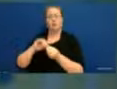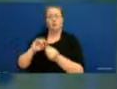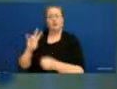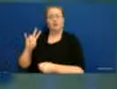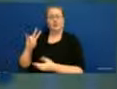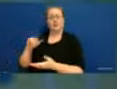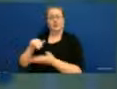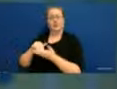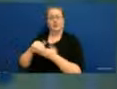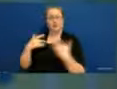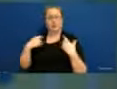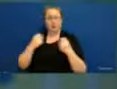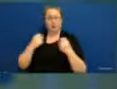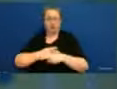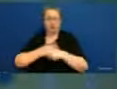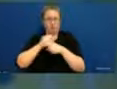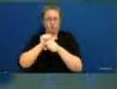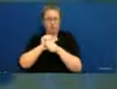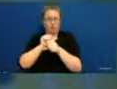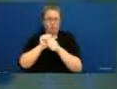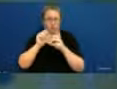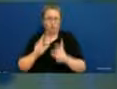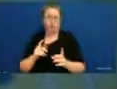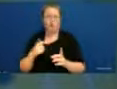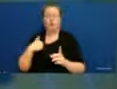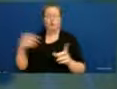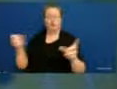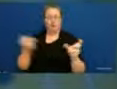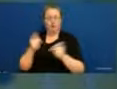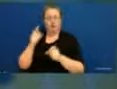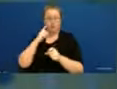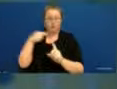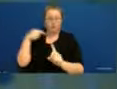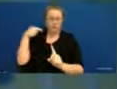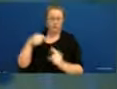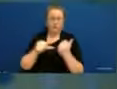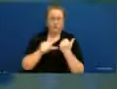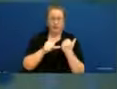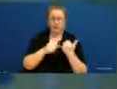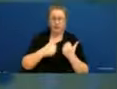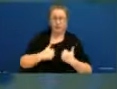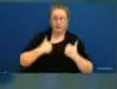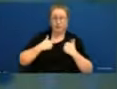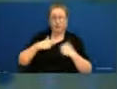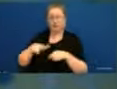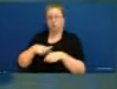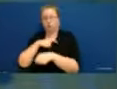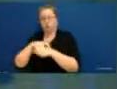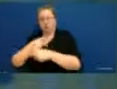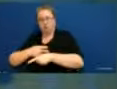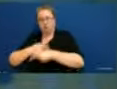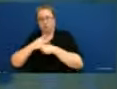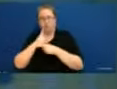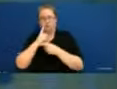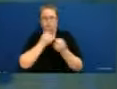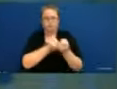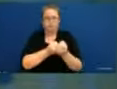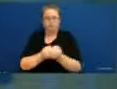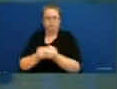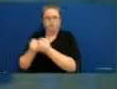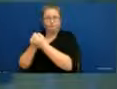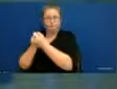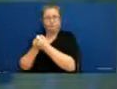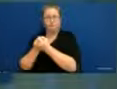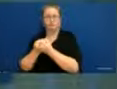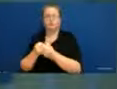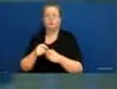7,000 healthcare workers we're talking about hiring in long-term care and assisted living to support those sectors.